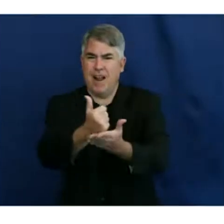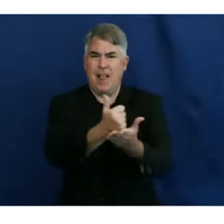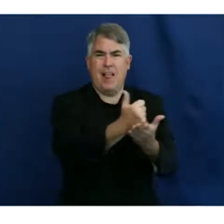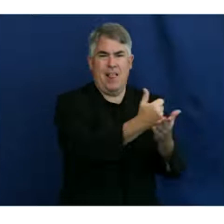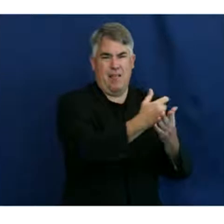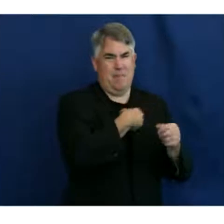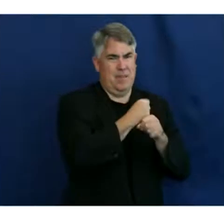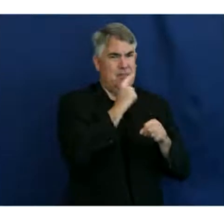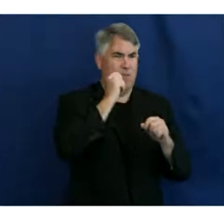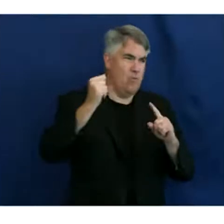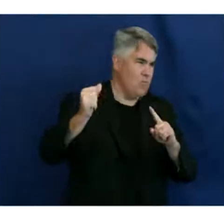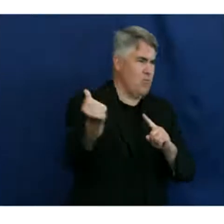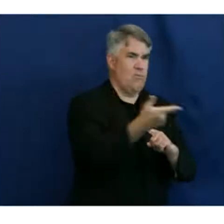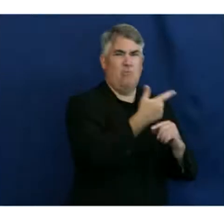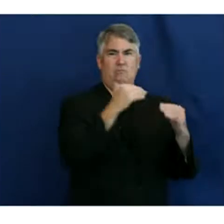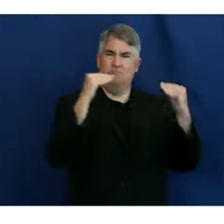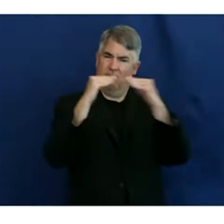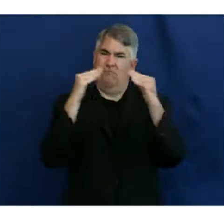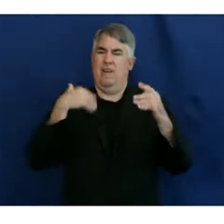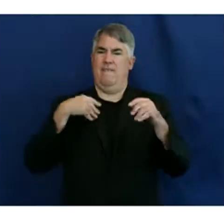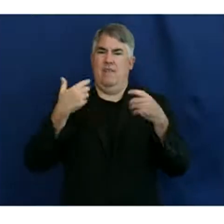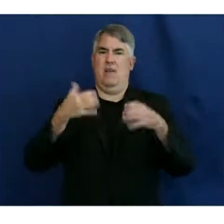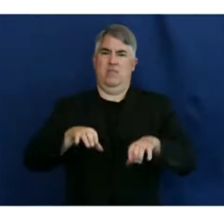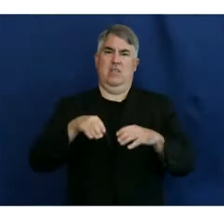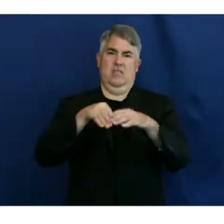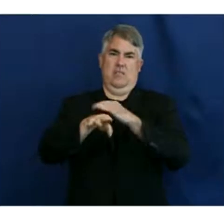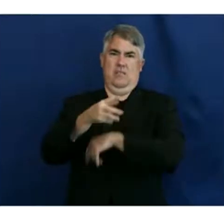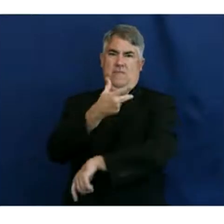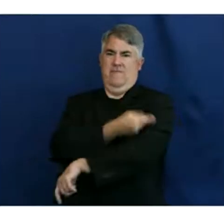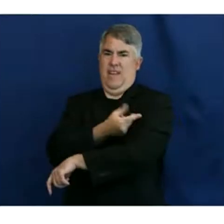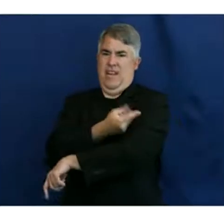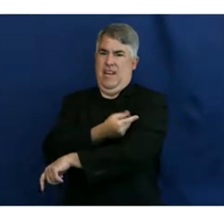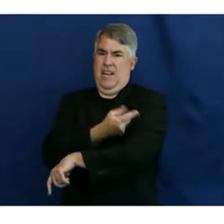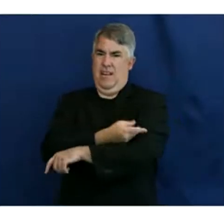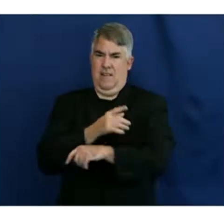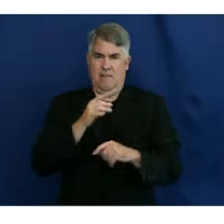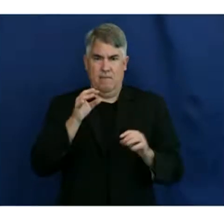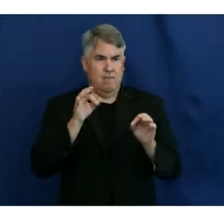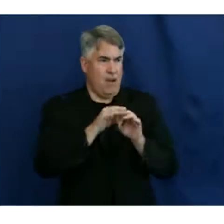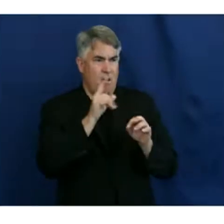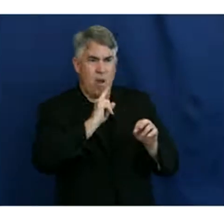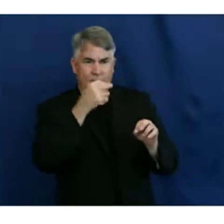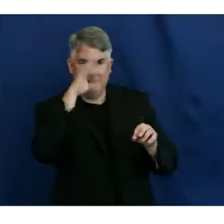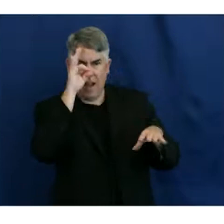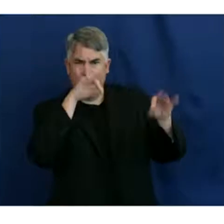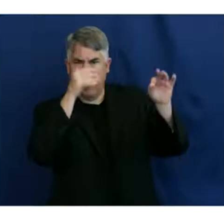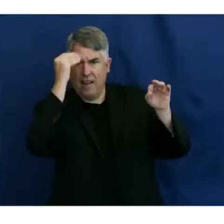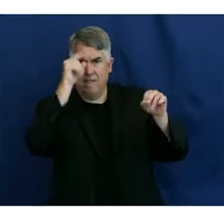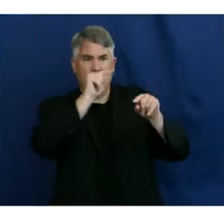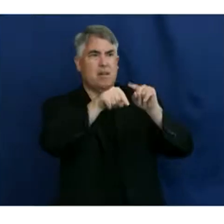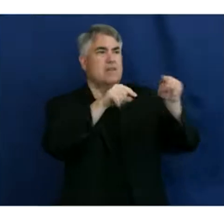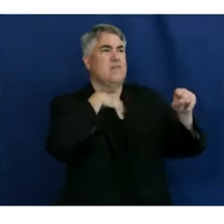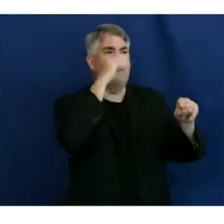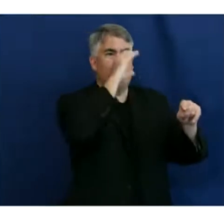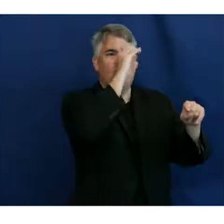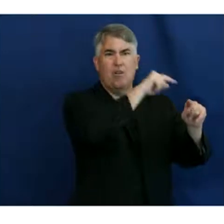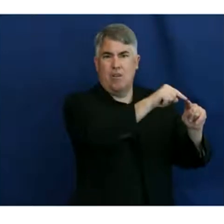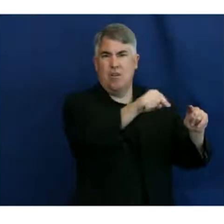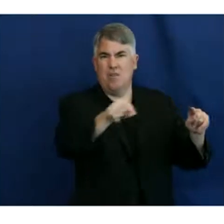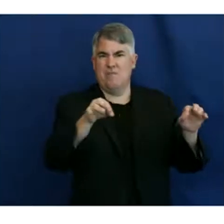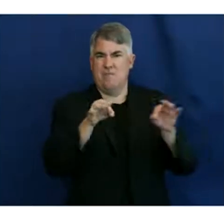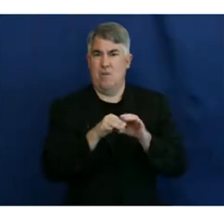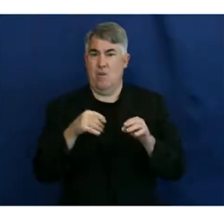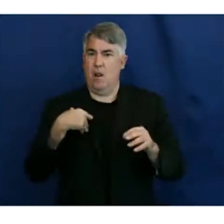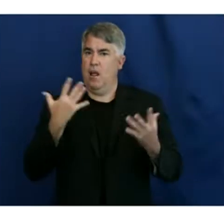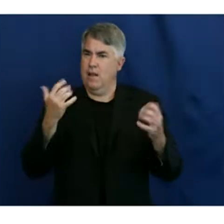every one of our communities, specifically meeting them where they're at. And so the numbers are changing and the interventions are working. We have a lot of work to do,